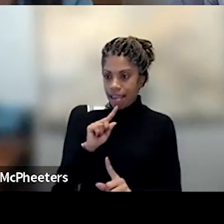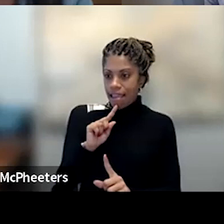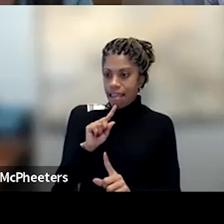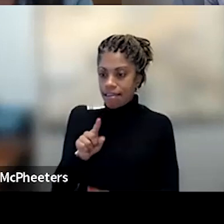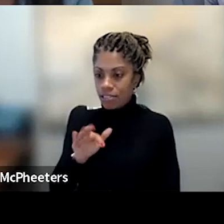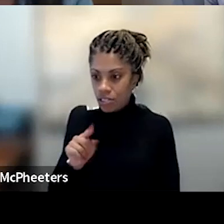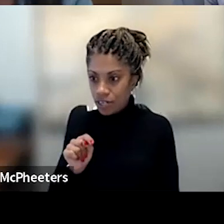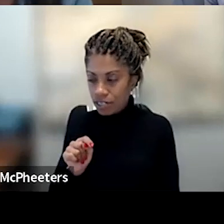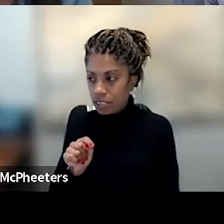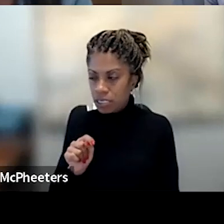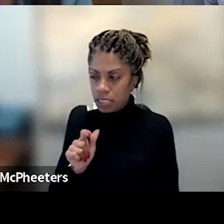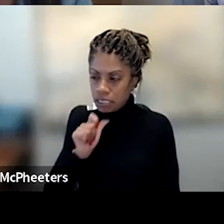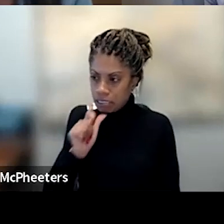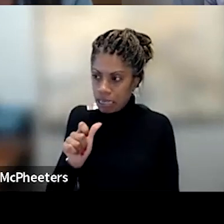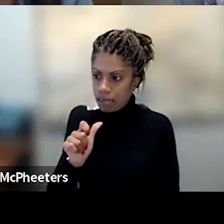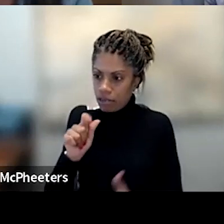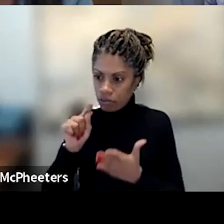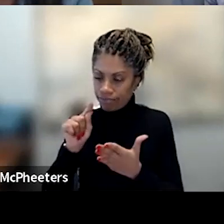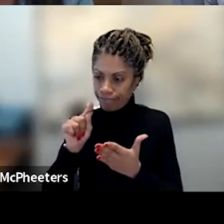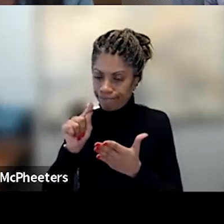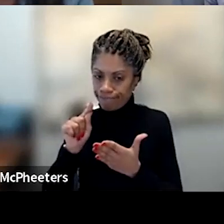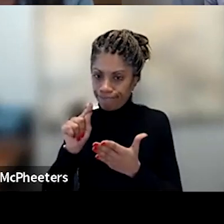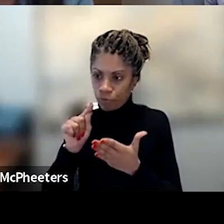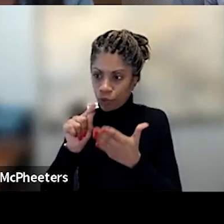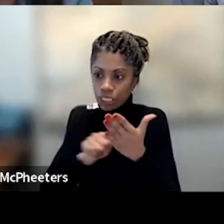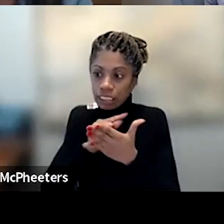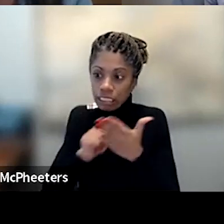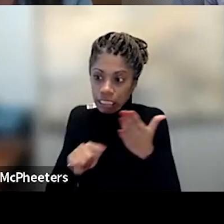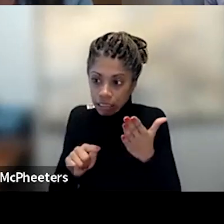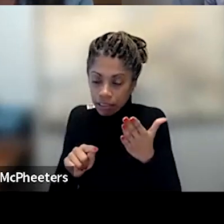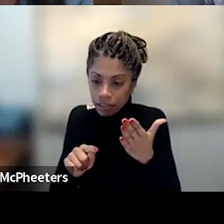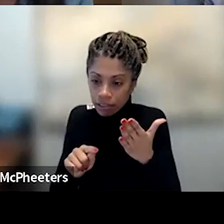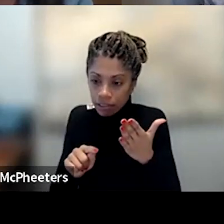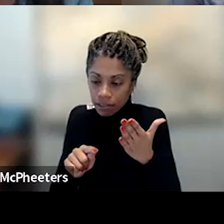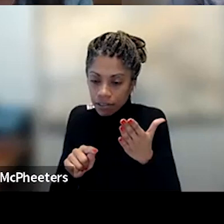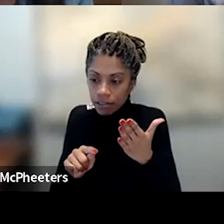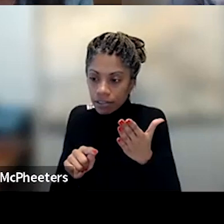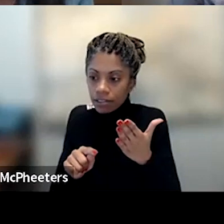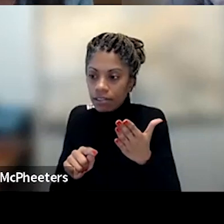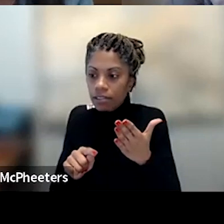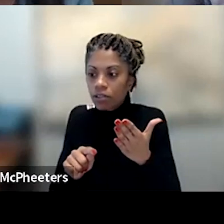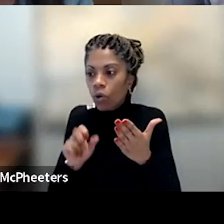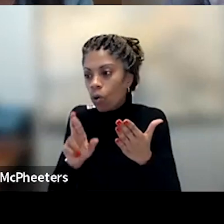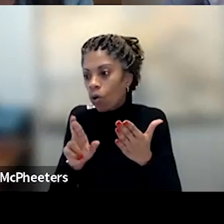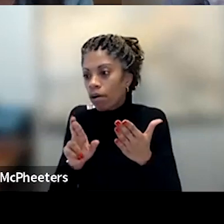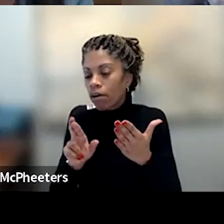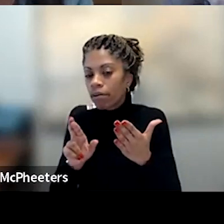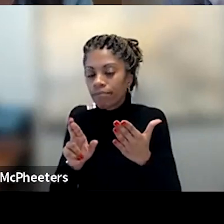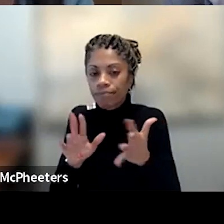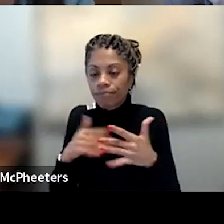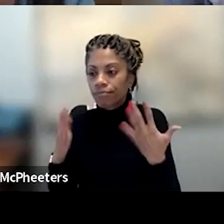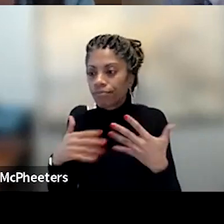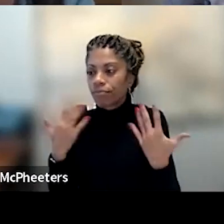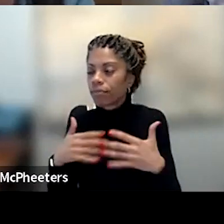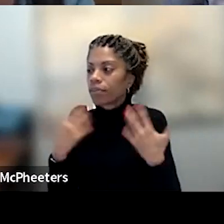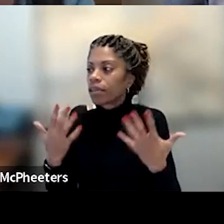not judgmental. It's not meant to critique. I think that might be the bottom line of it too. Like, approaching these spaces, these conversations from a place of being